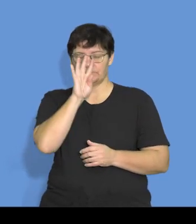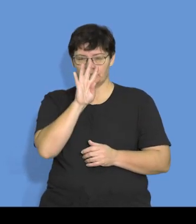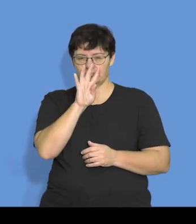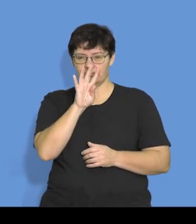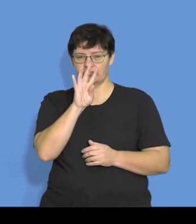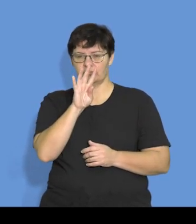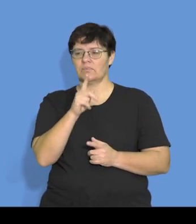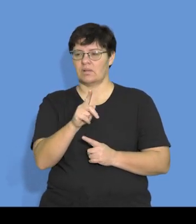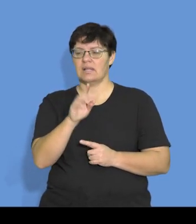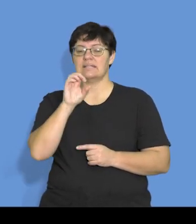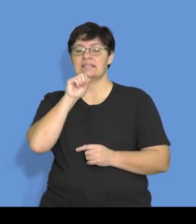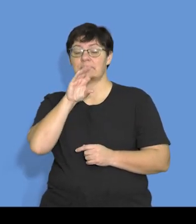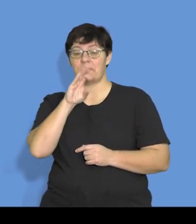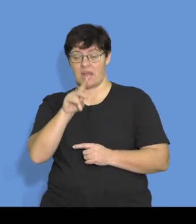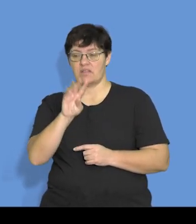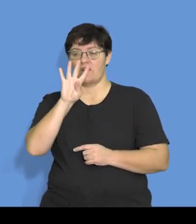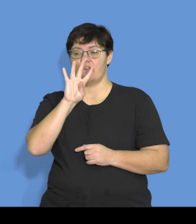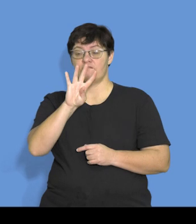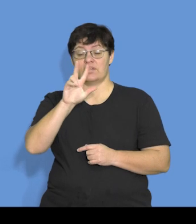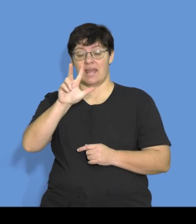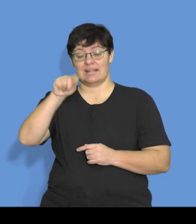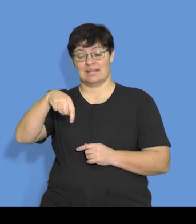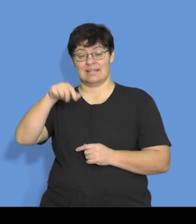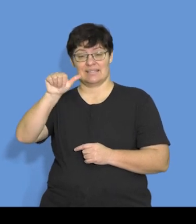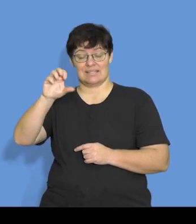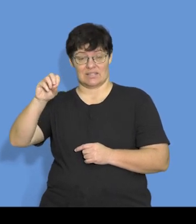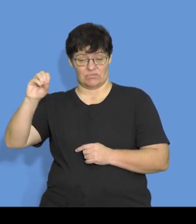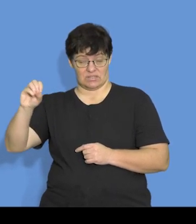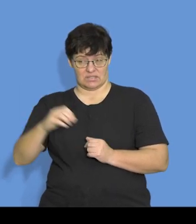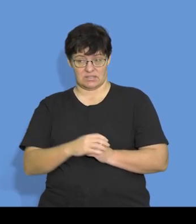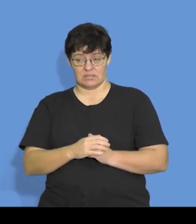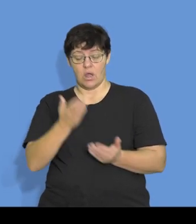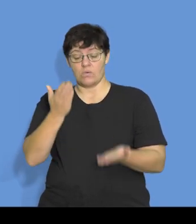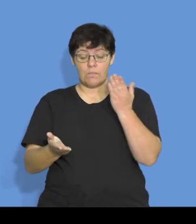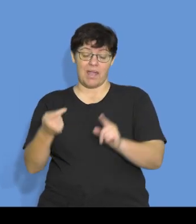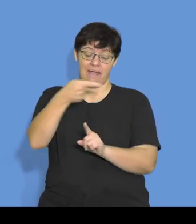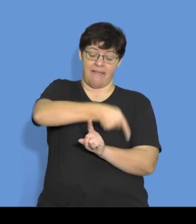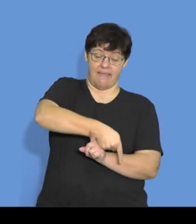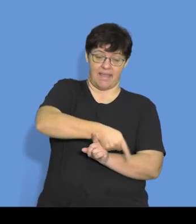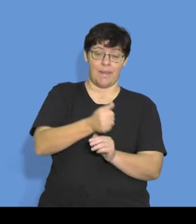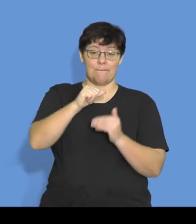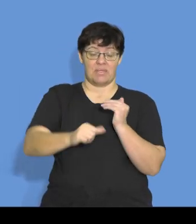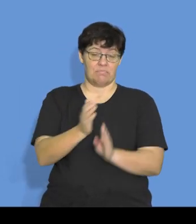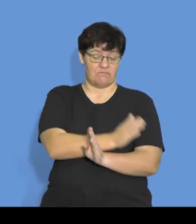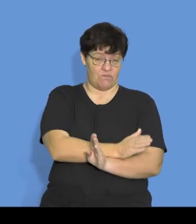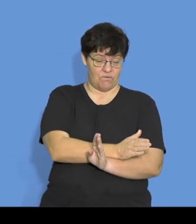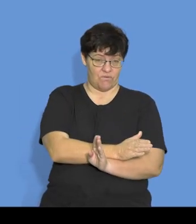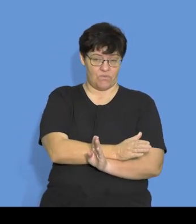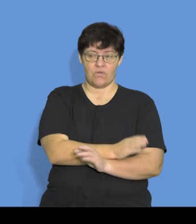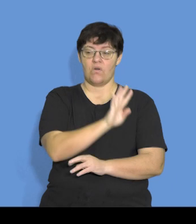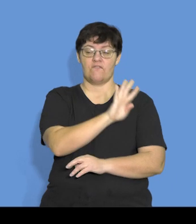salary for September, which is 48,600. Compare it to the previous months, and that